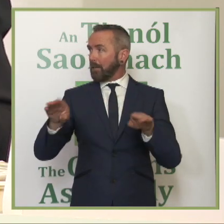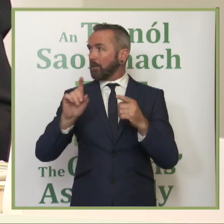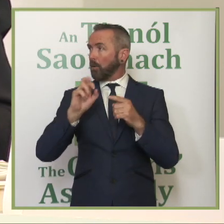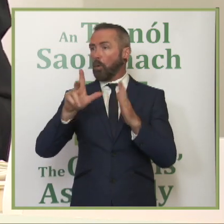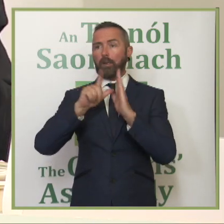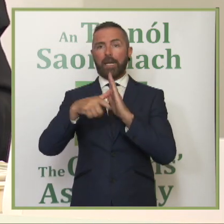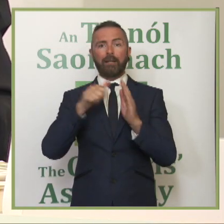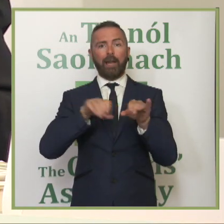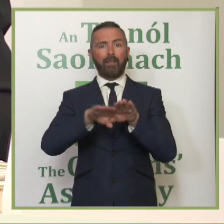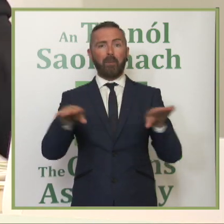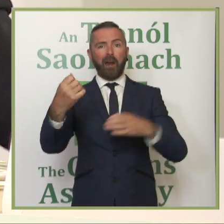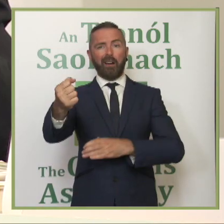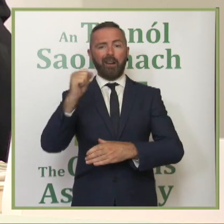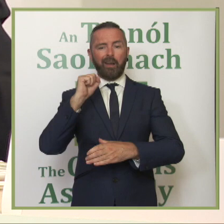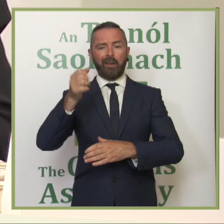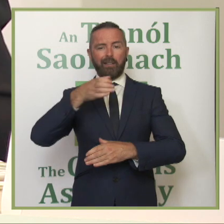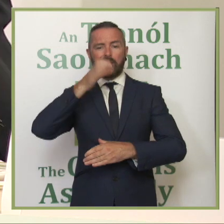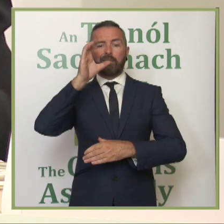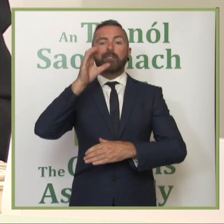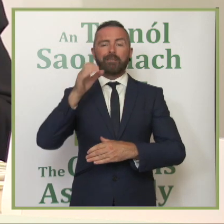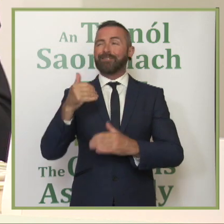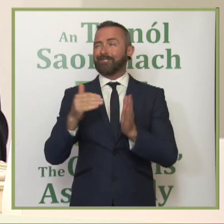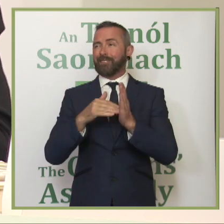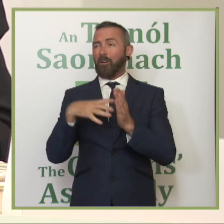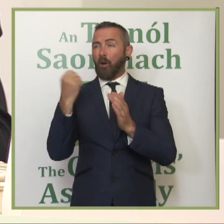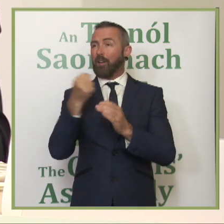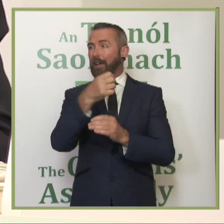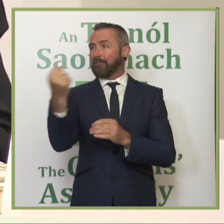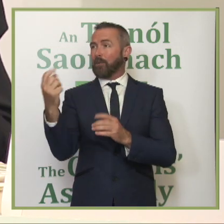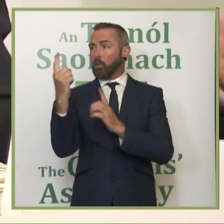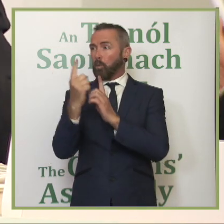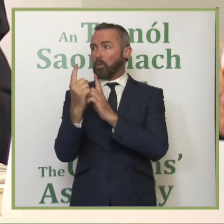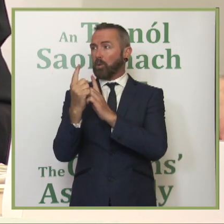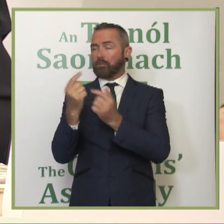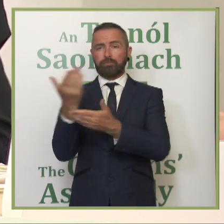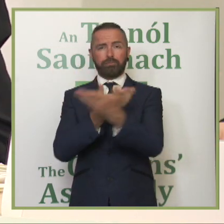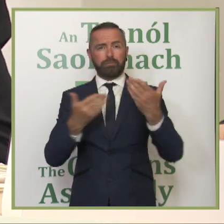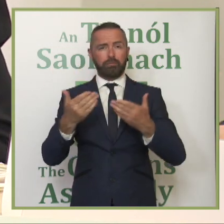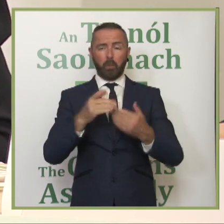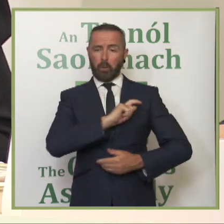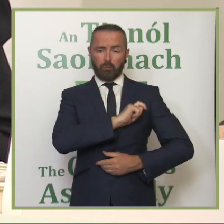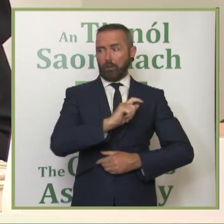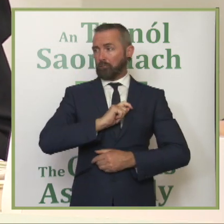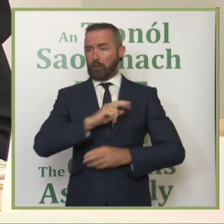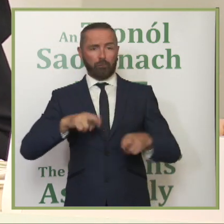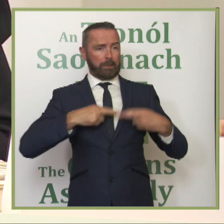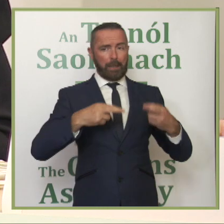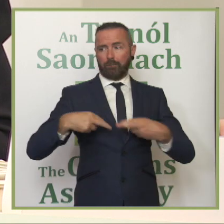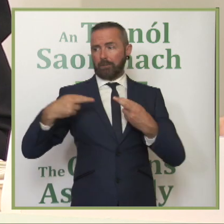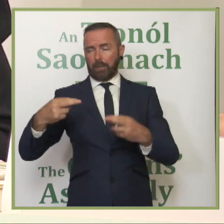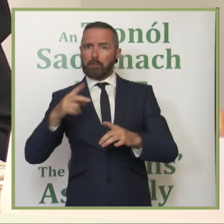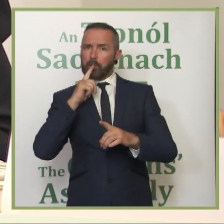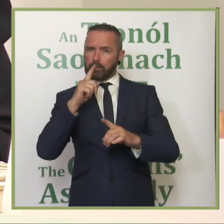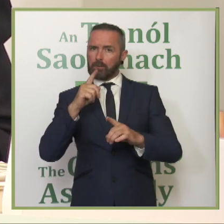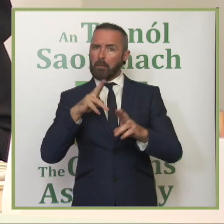having one-to-ones, we're all talking to each other, we're all sharing, we'll get more trust as we go along, but, you know, do respect it from where we're all at right